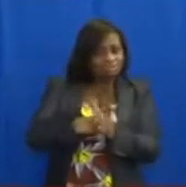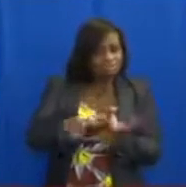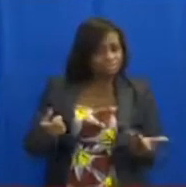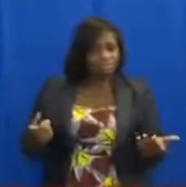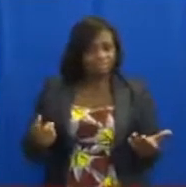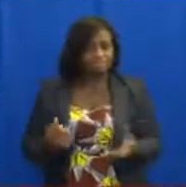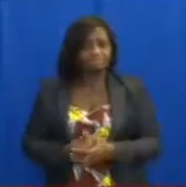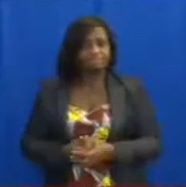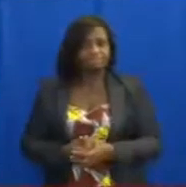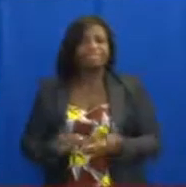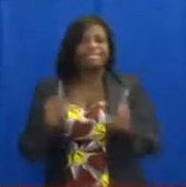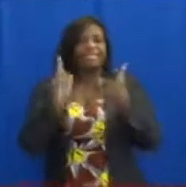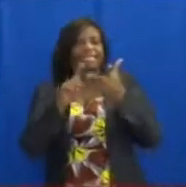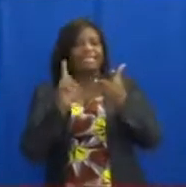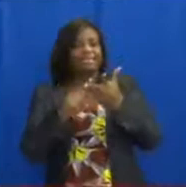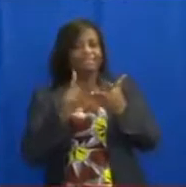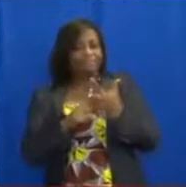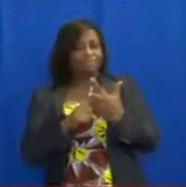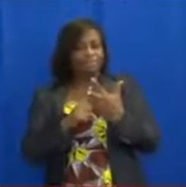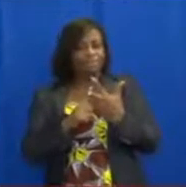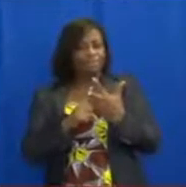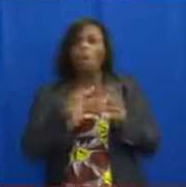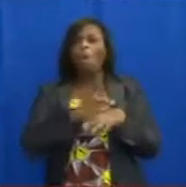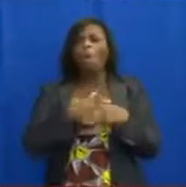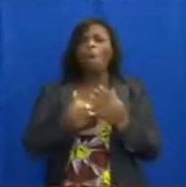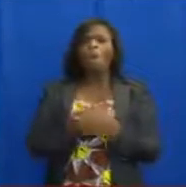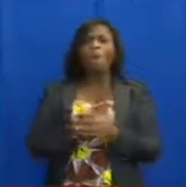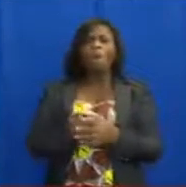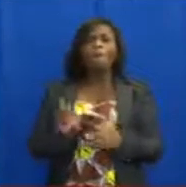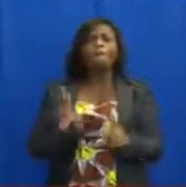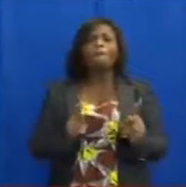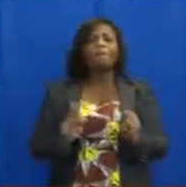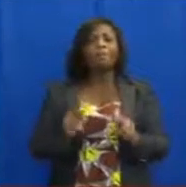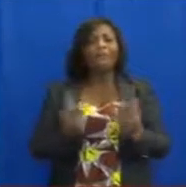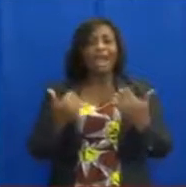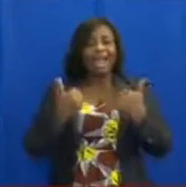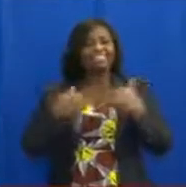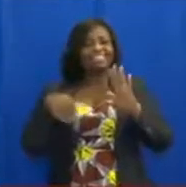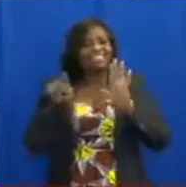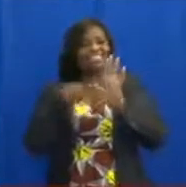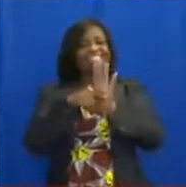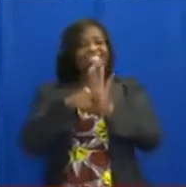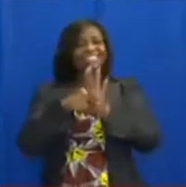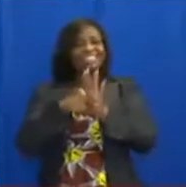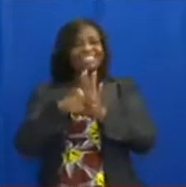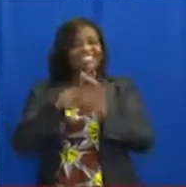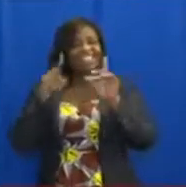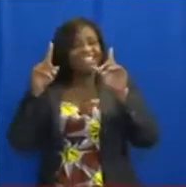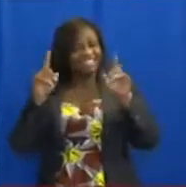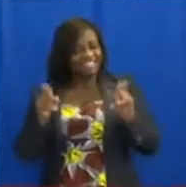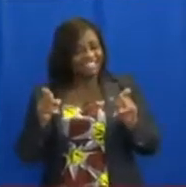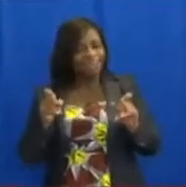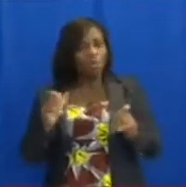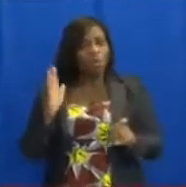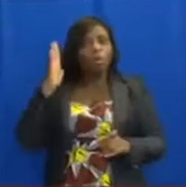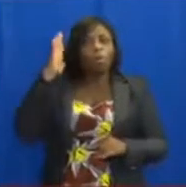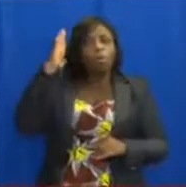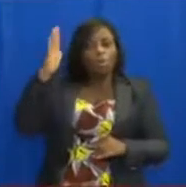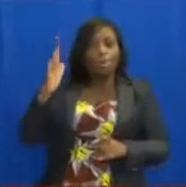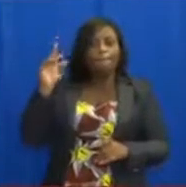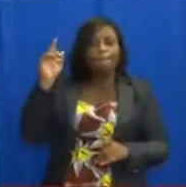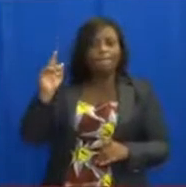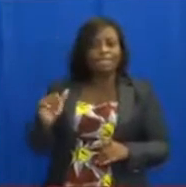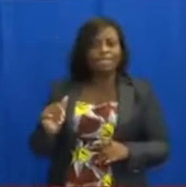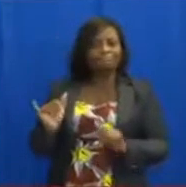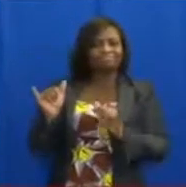COVID-19. And 3, all passengers who test negative for COVID-19 will be